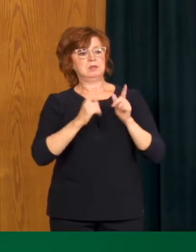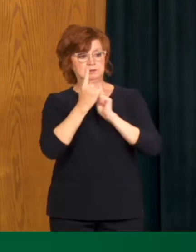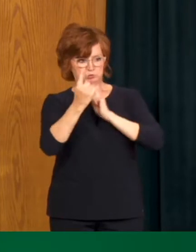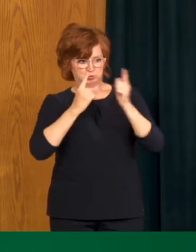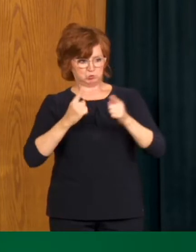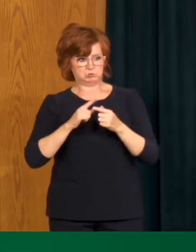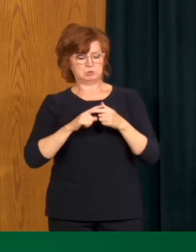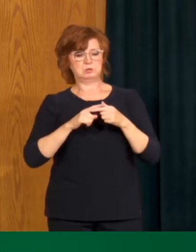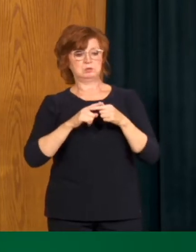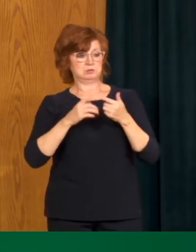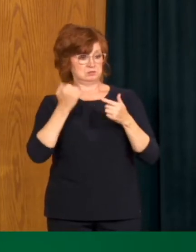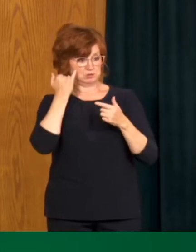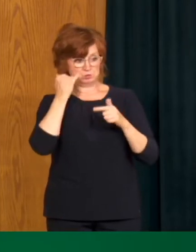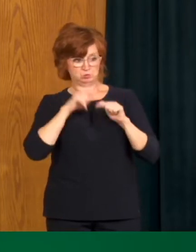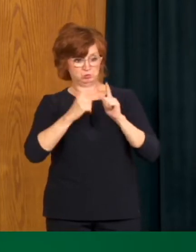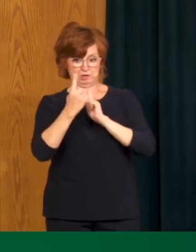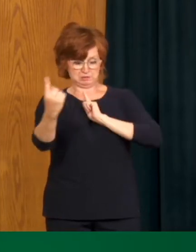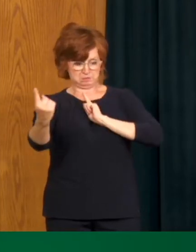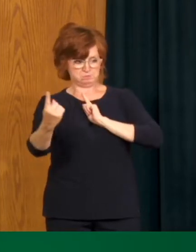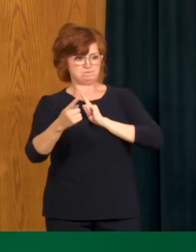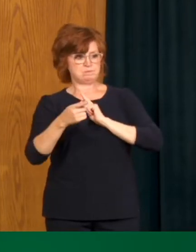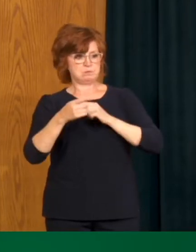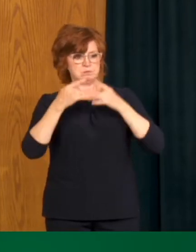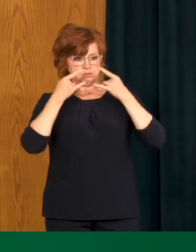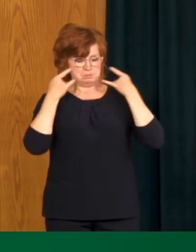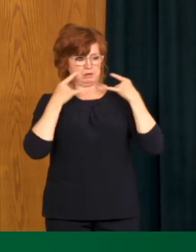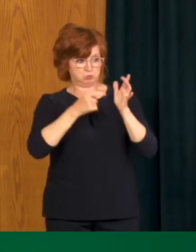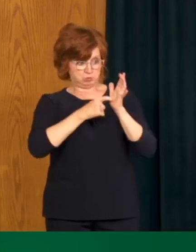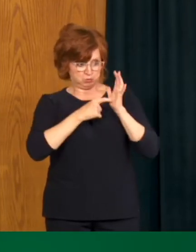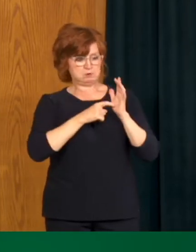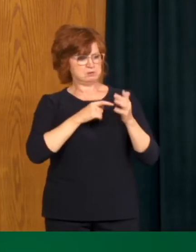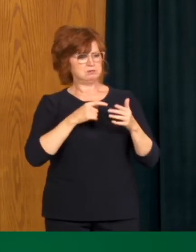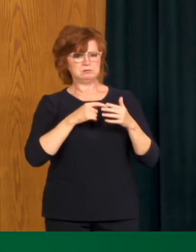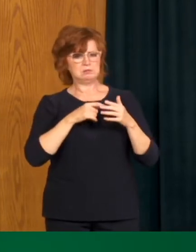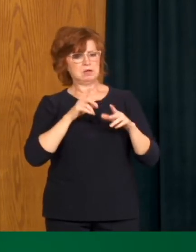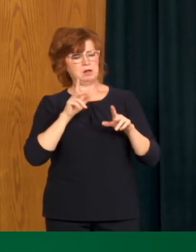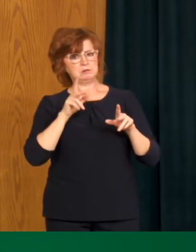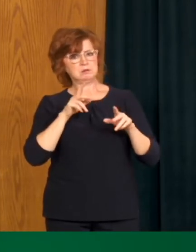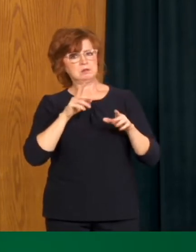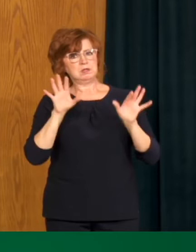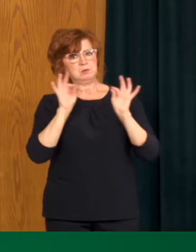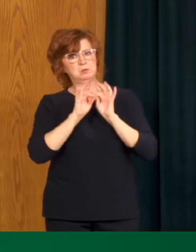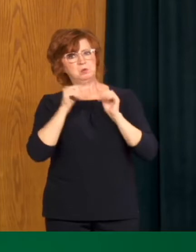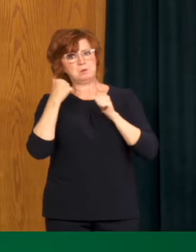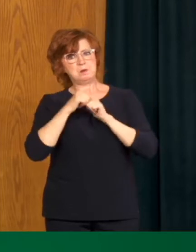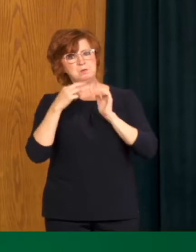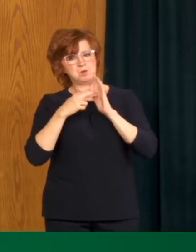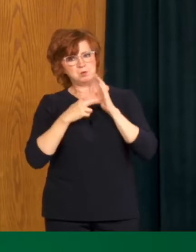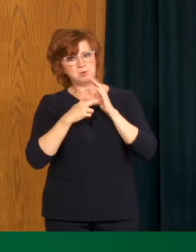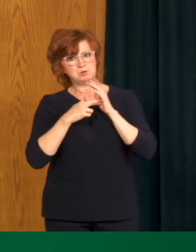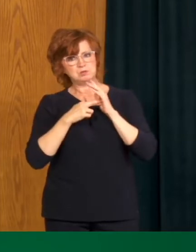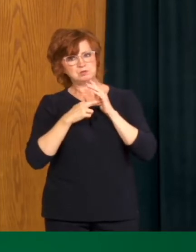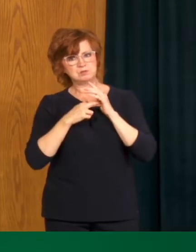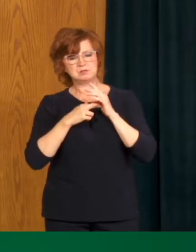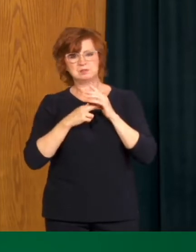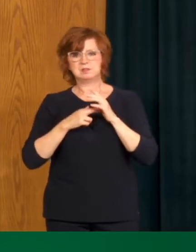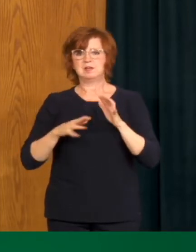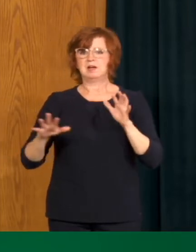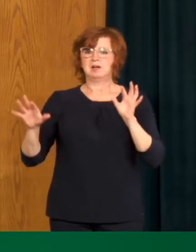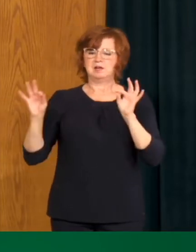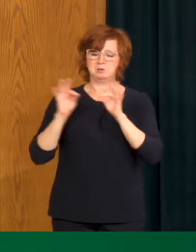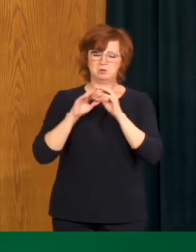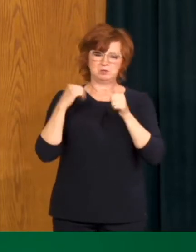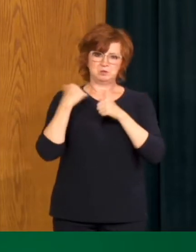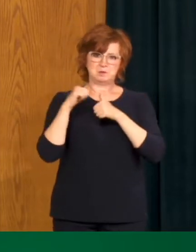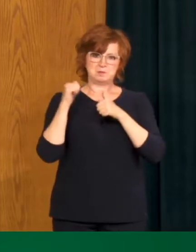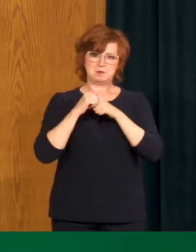So I think it's always important for folks to be diligent and aware of what's going on, and even more so during the summer months as we try to enjoy being